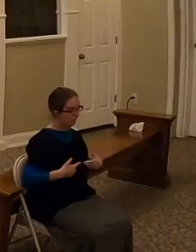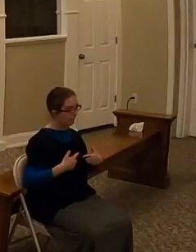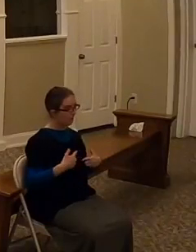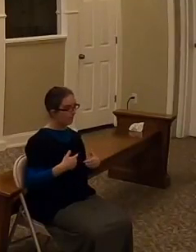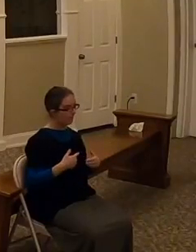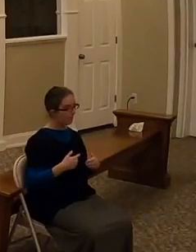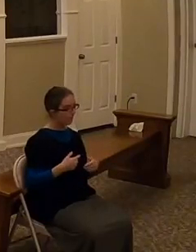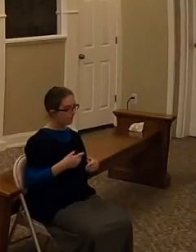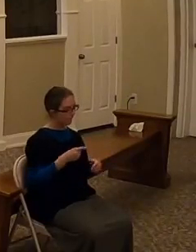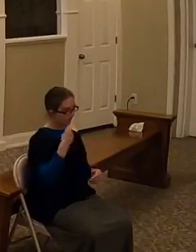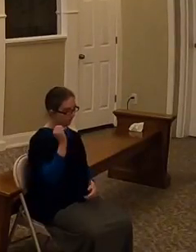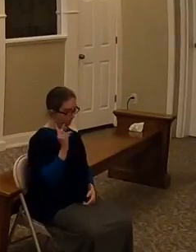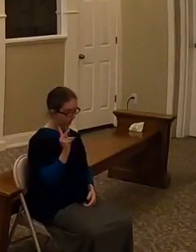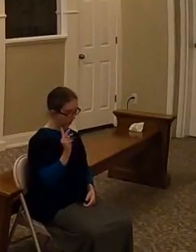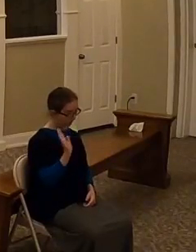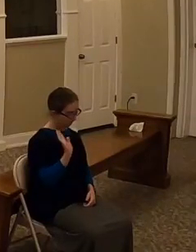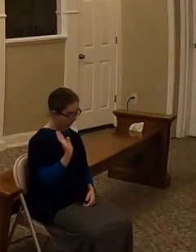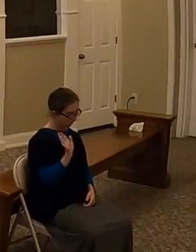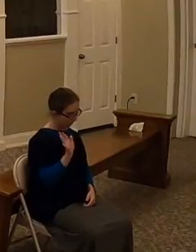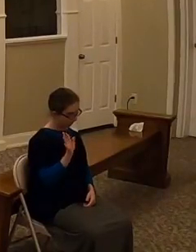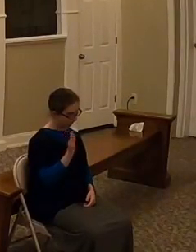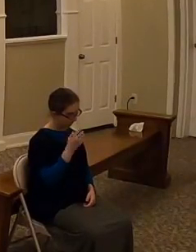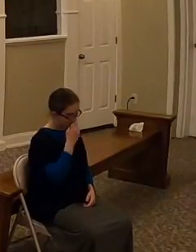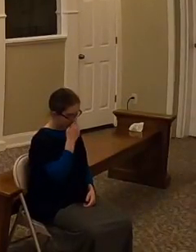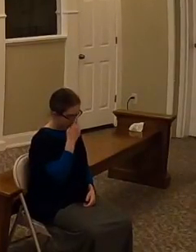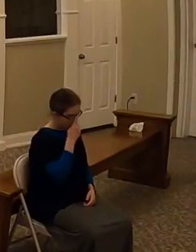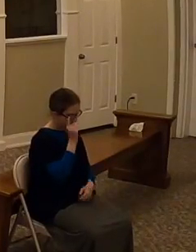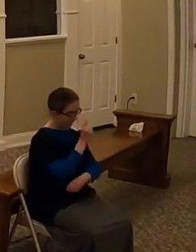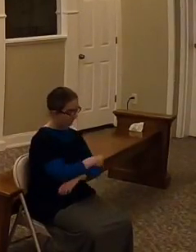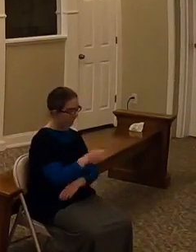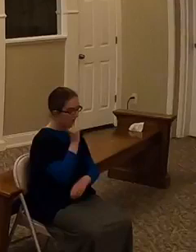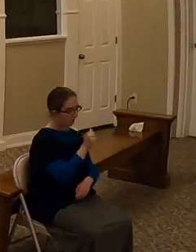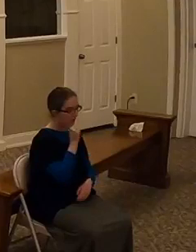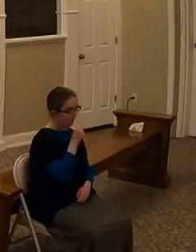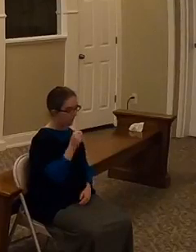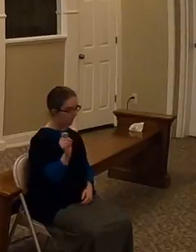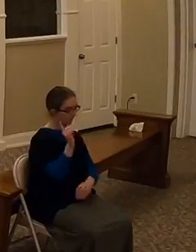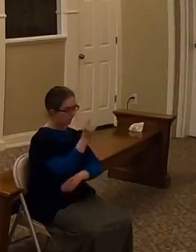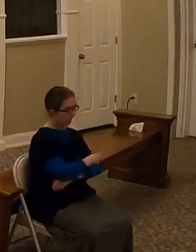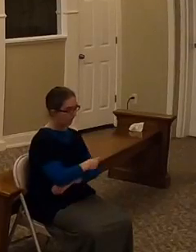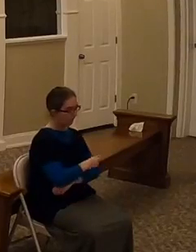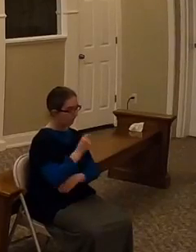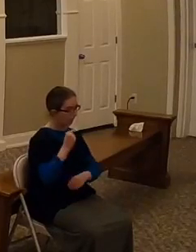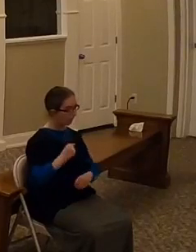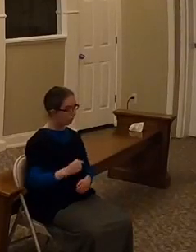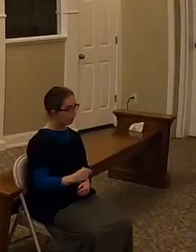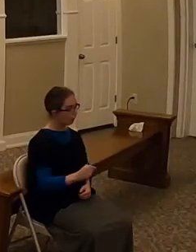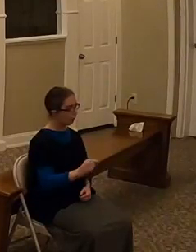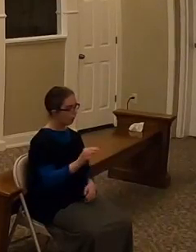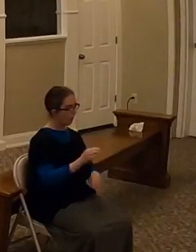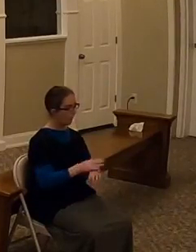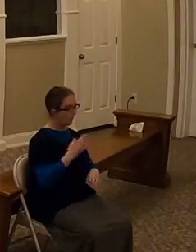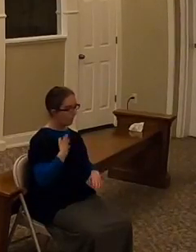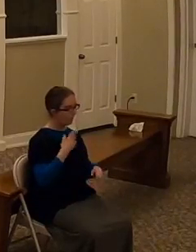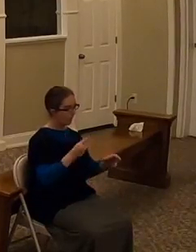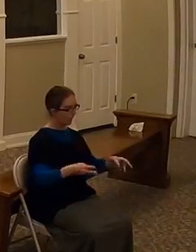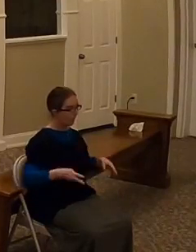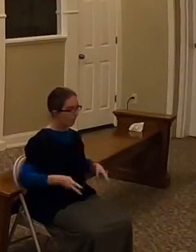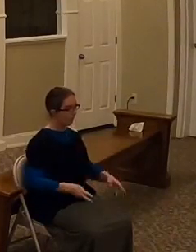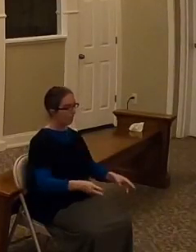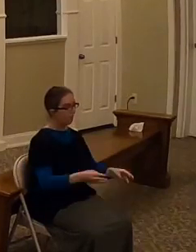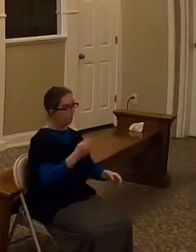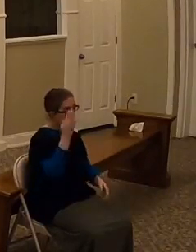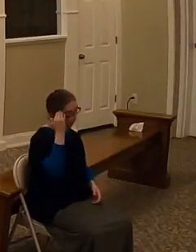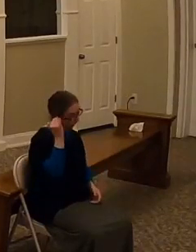what? I just said, okay, I guess, today ain't today. So I'll go on about my business. You know